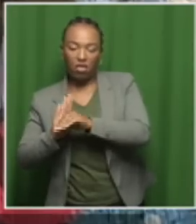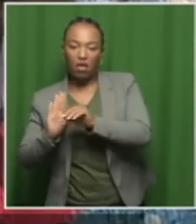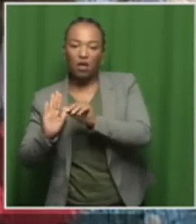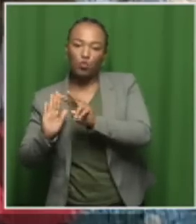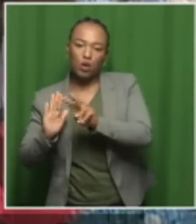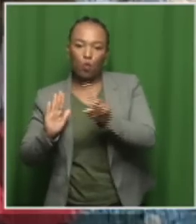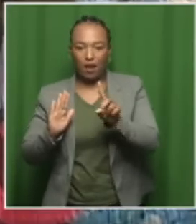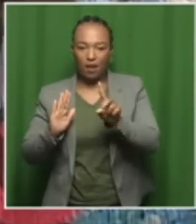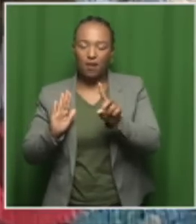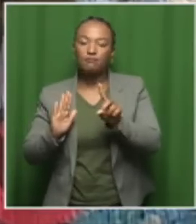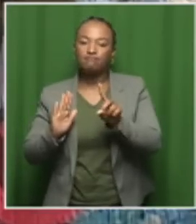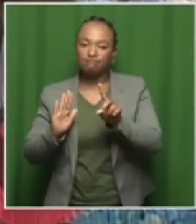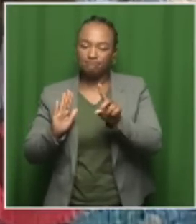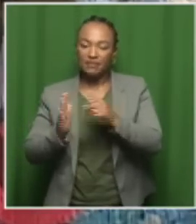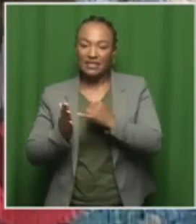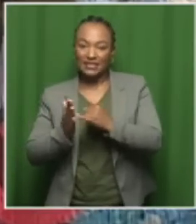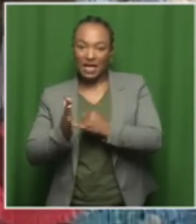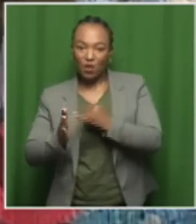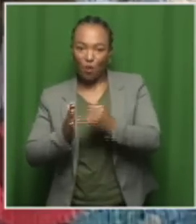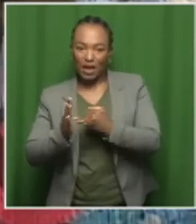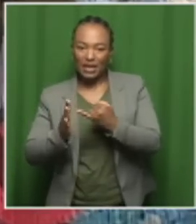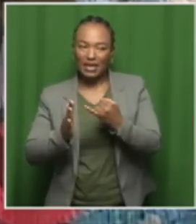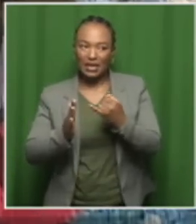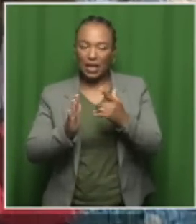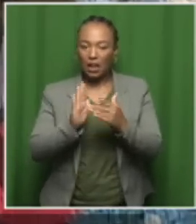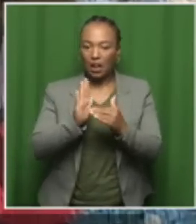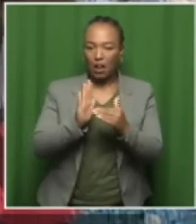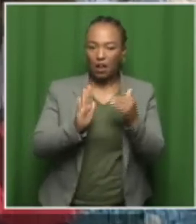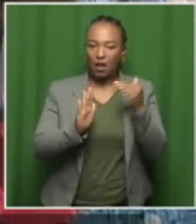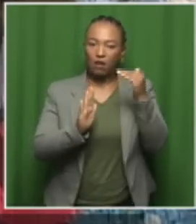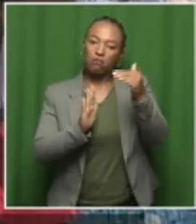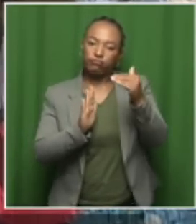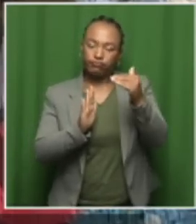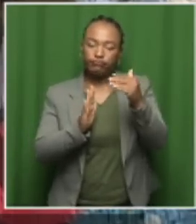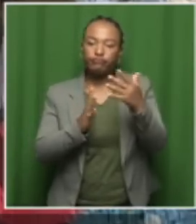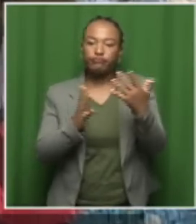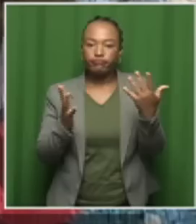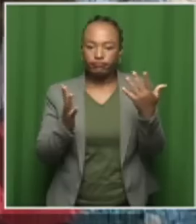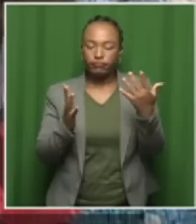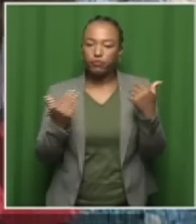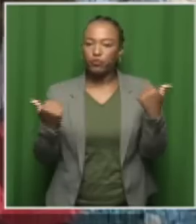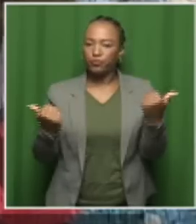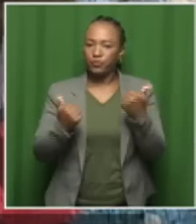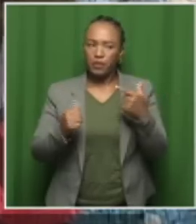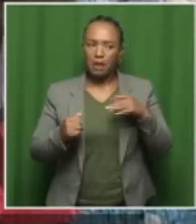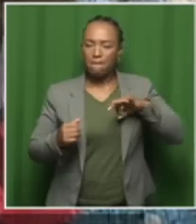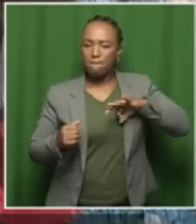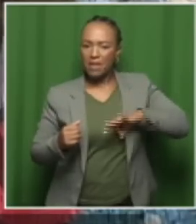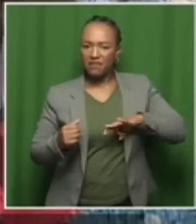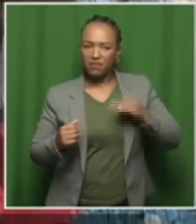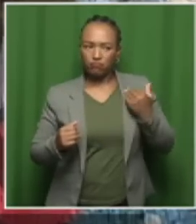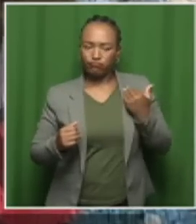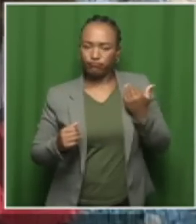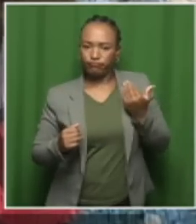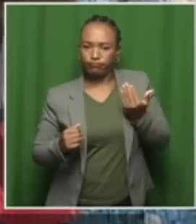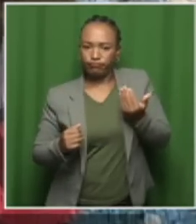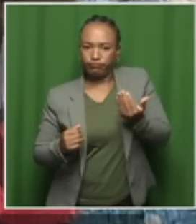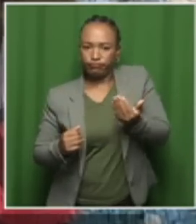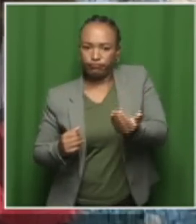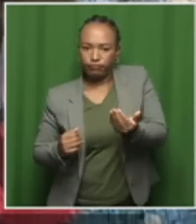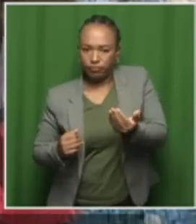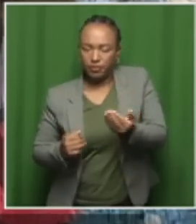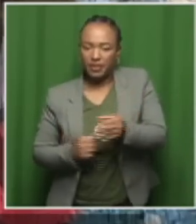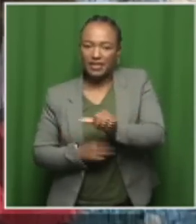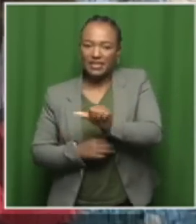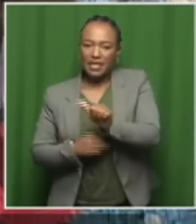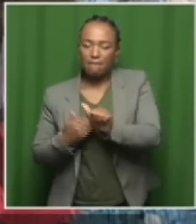in January is really quite negligible compared with the benefit that we've already had over the last 6